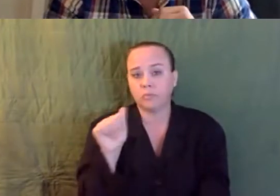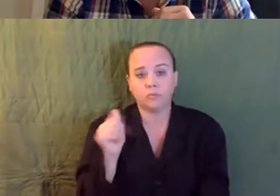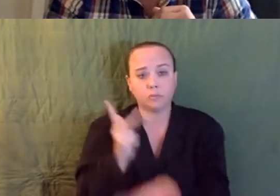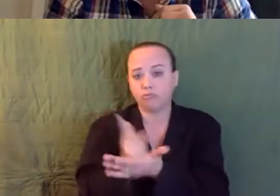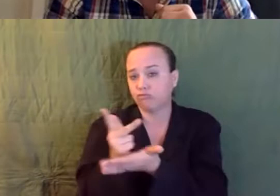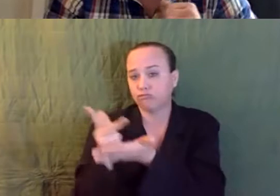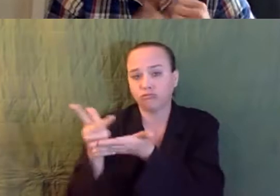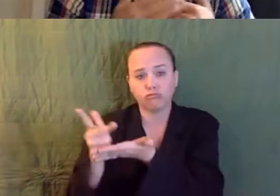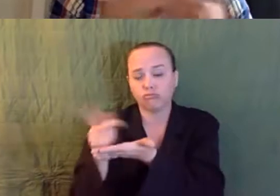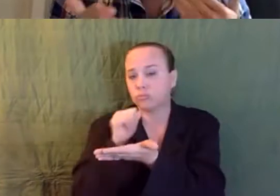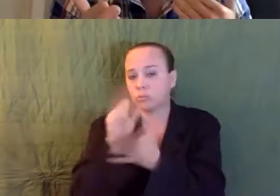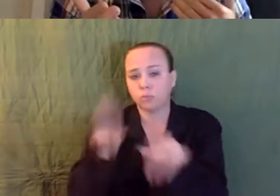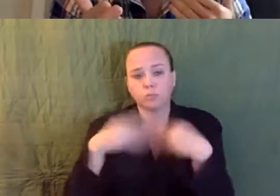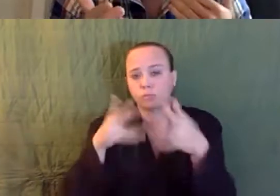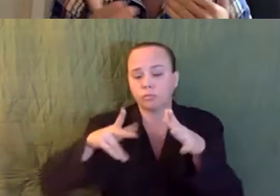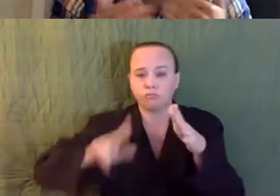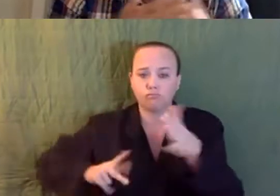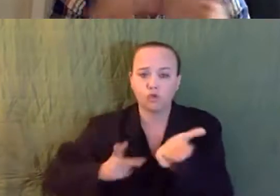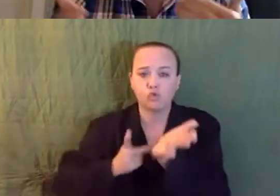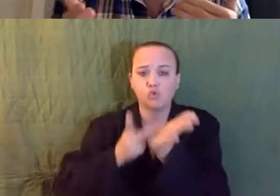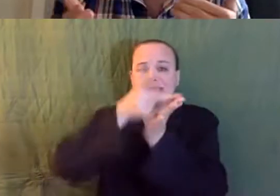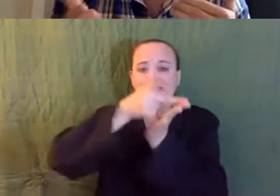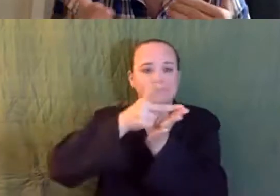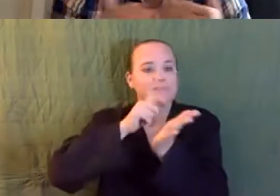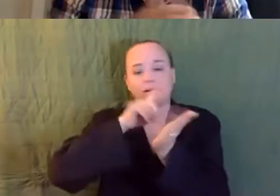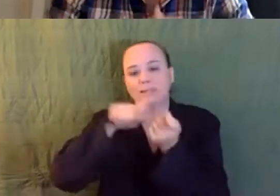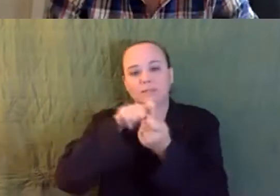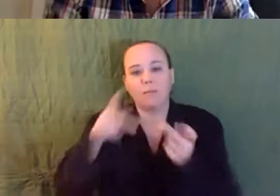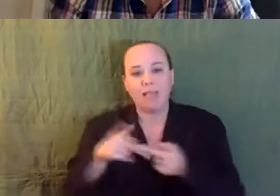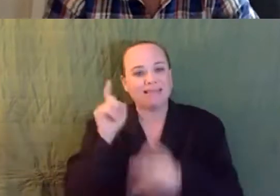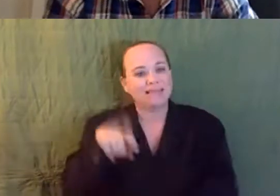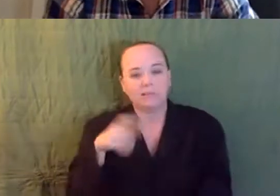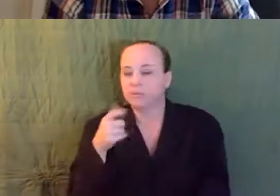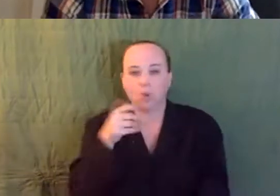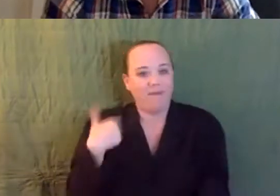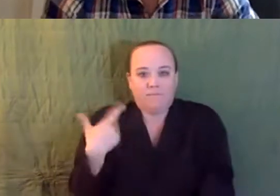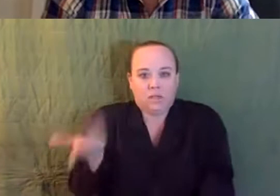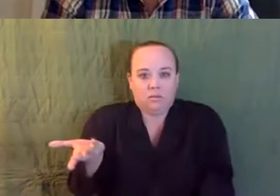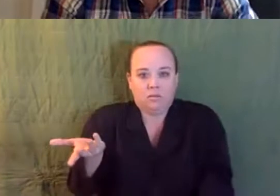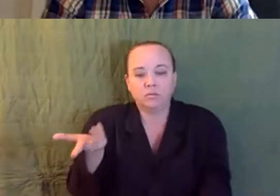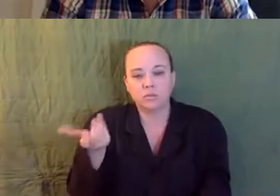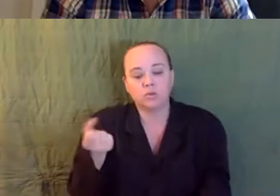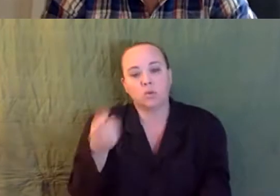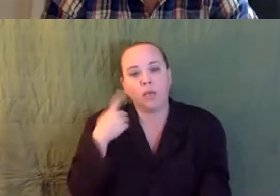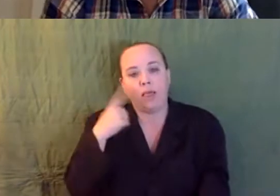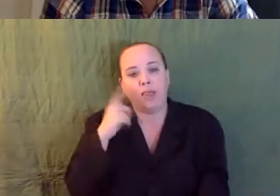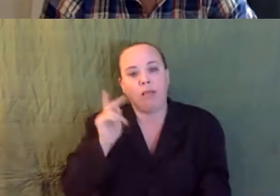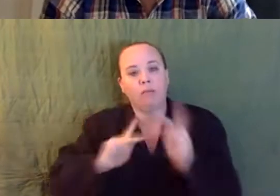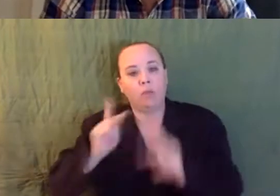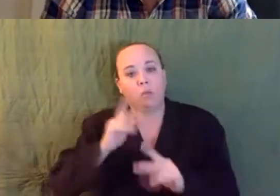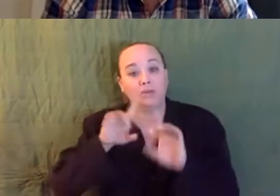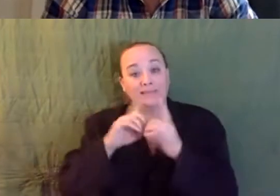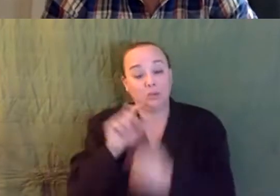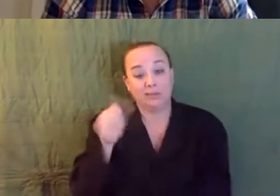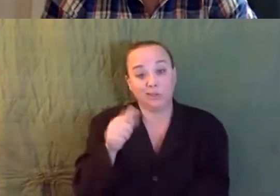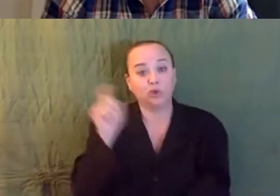They don't provide ramps in certain locations that obviously need them. And so I think that citizens in District 10